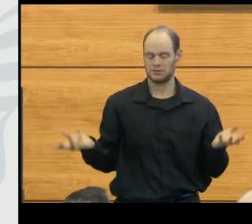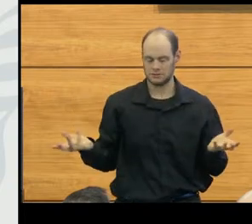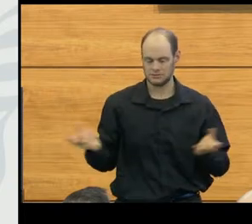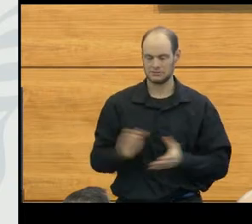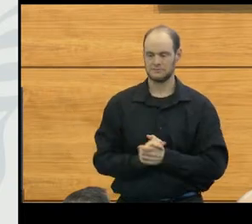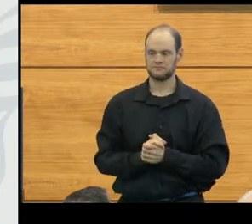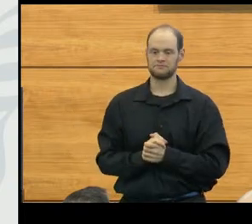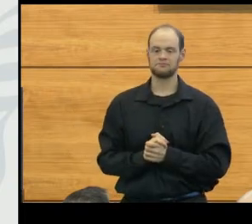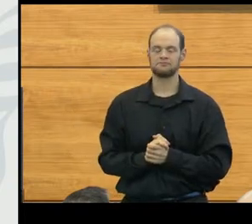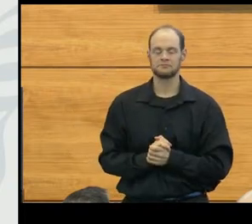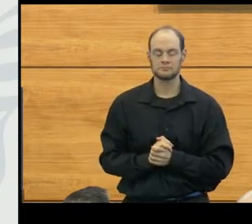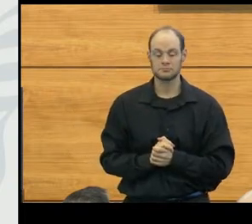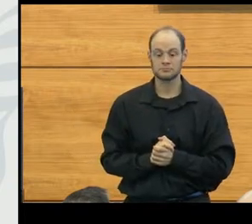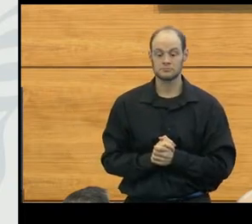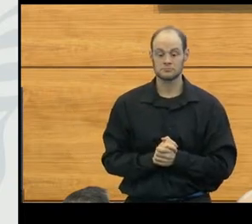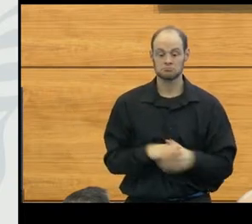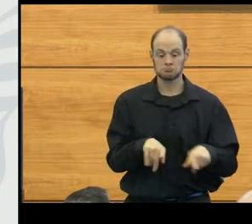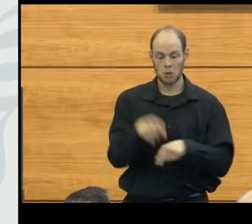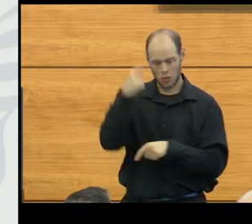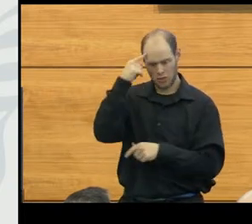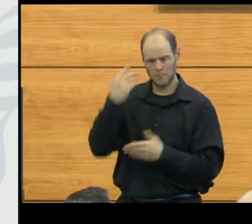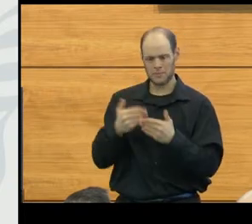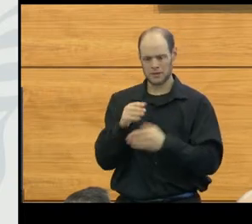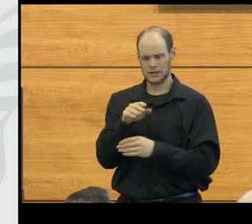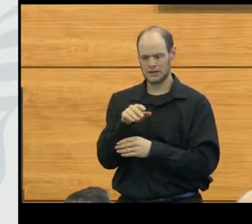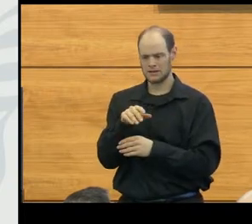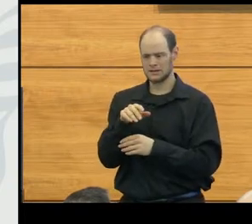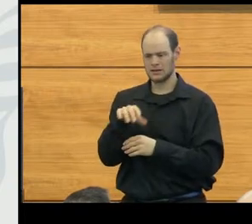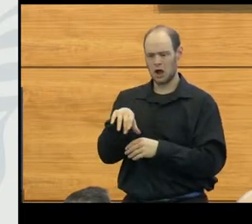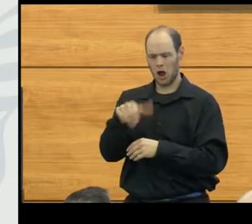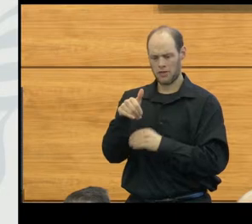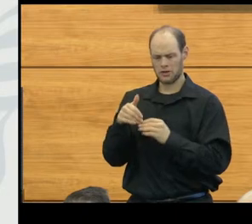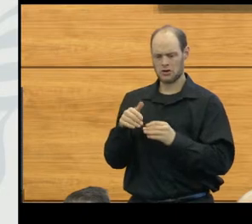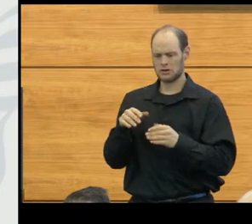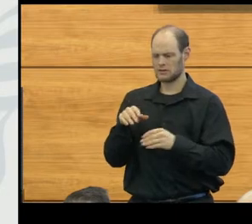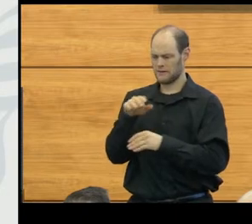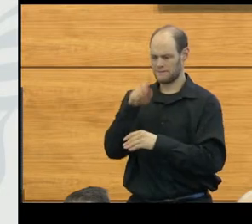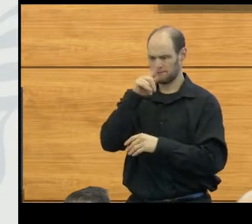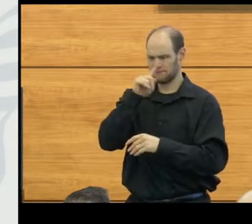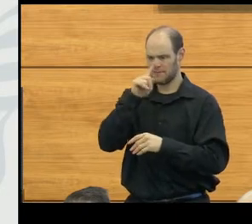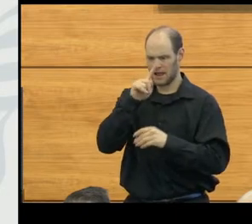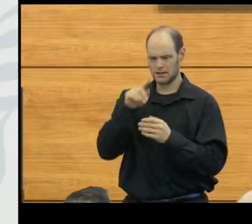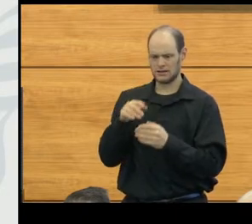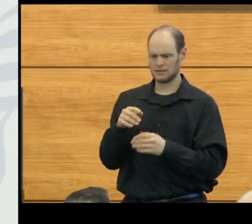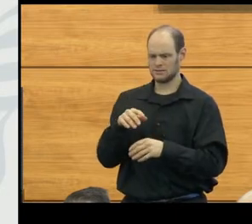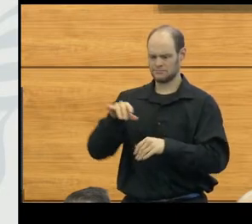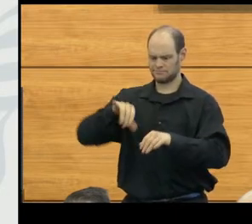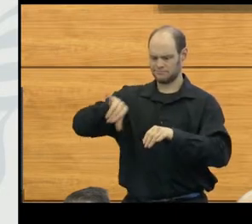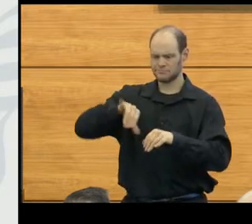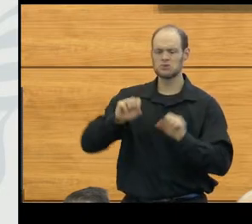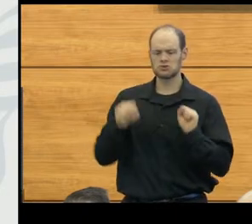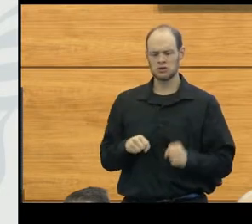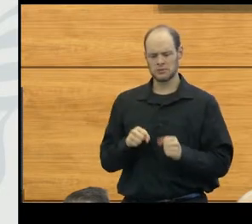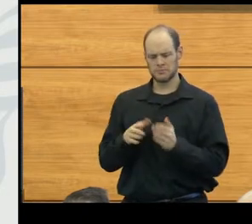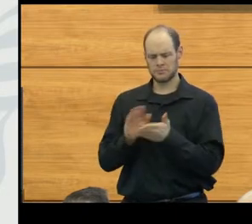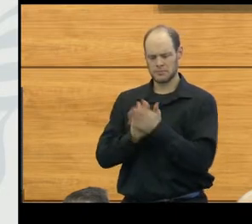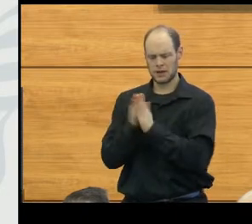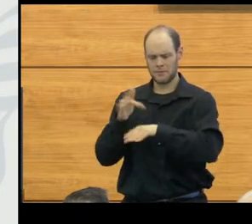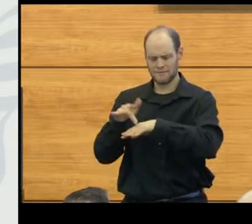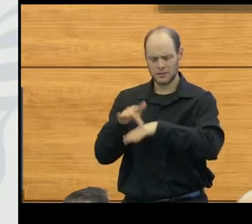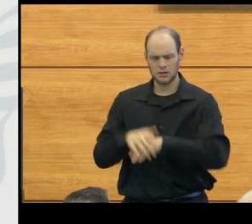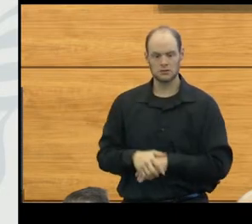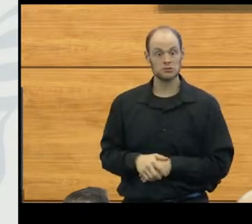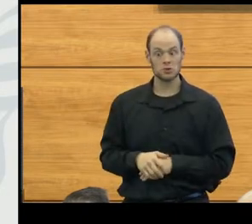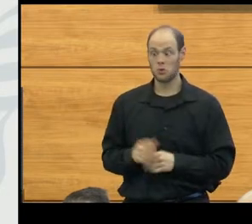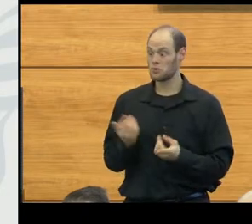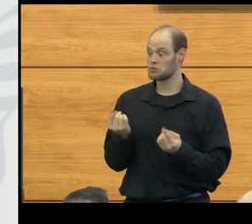it. He also thought that perhaps a biocompatible synthetic substance could be available. What